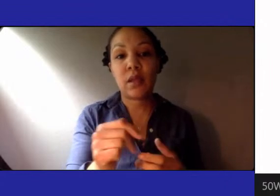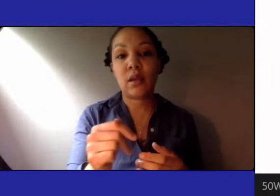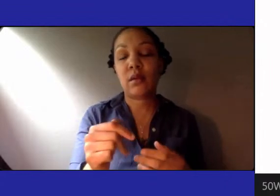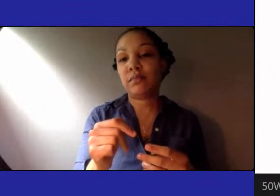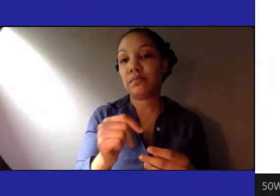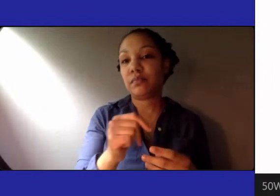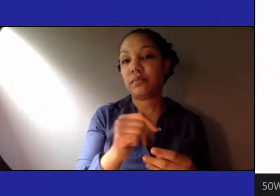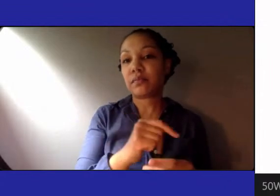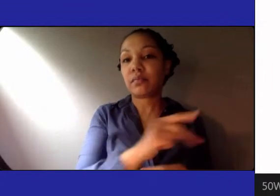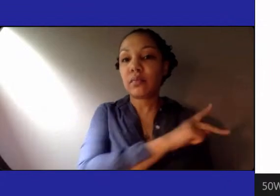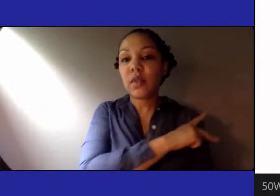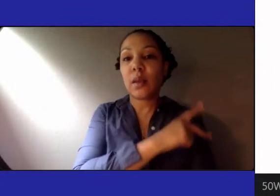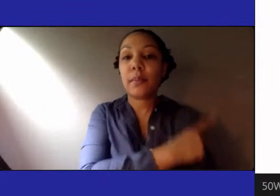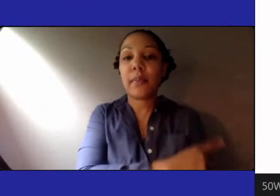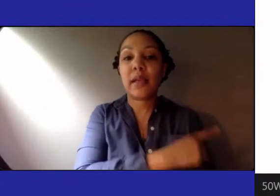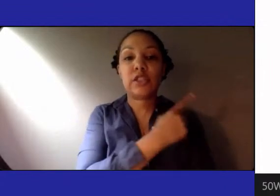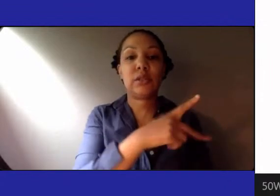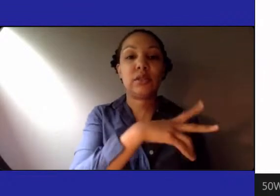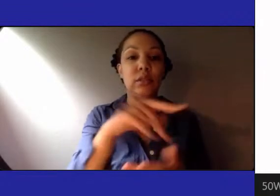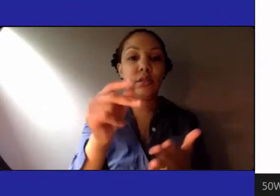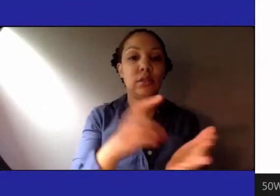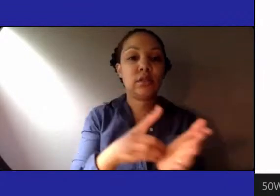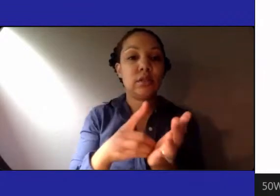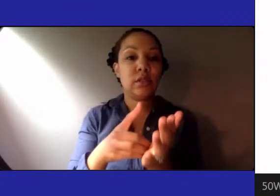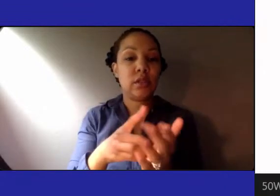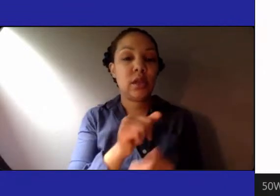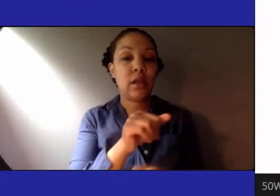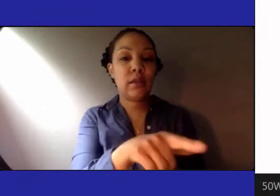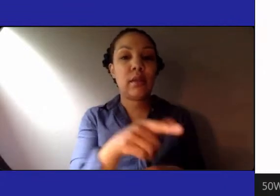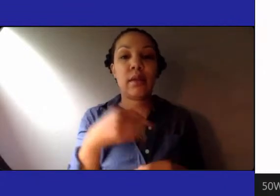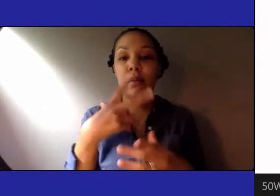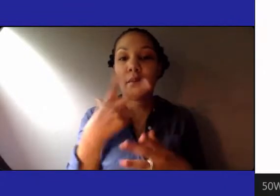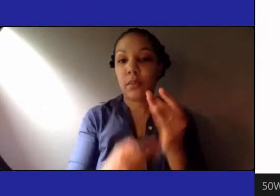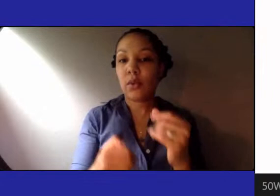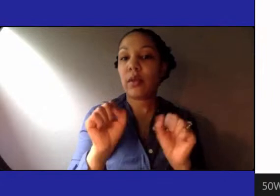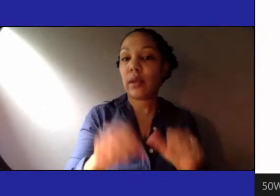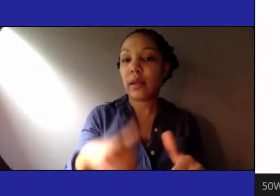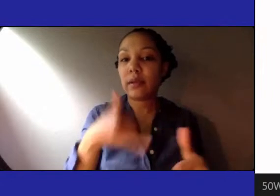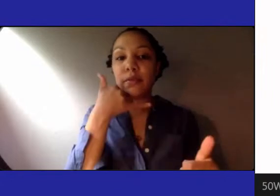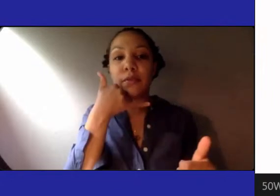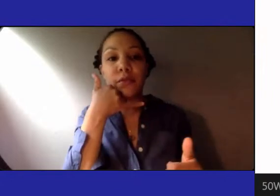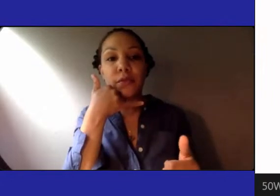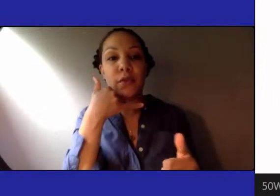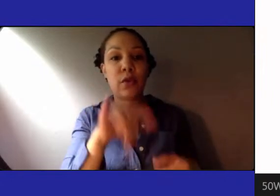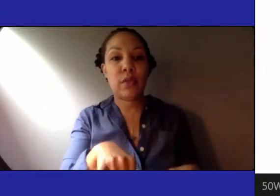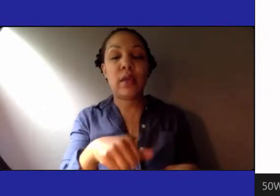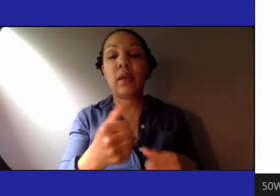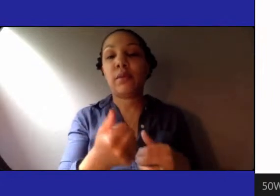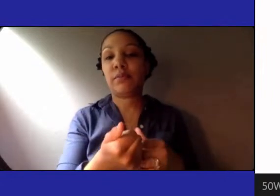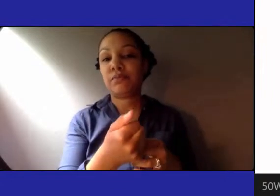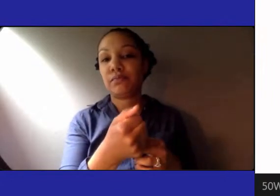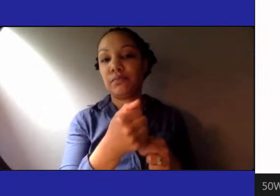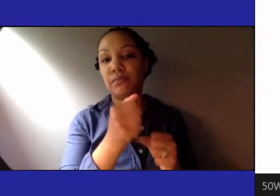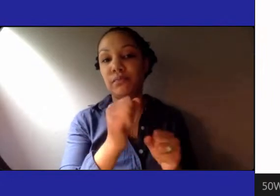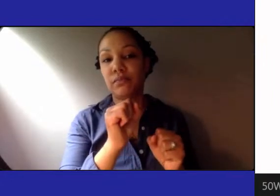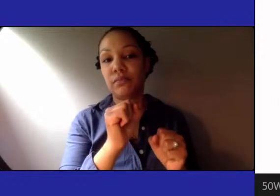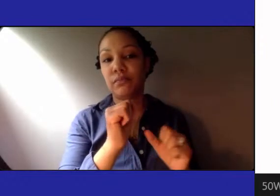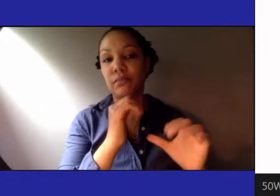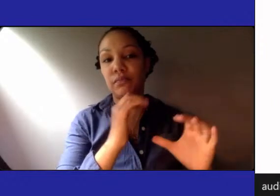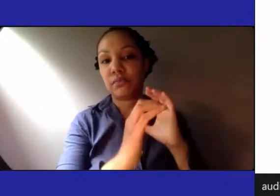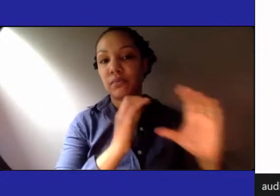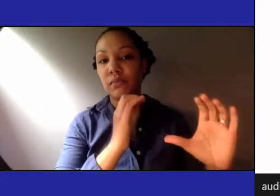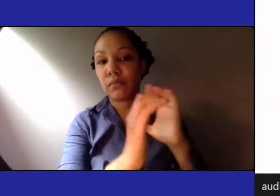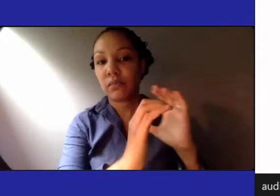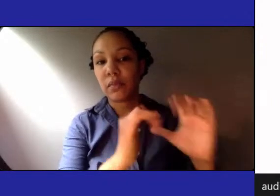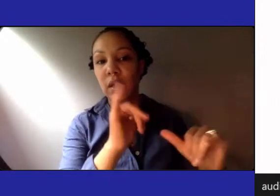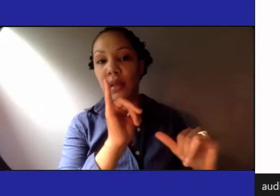Queens Hospital, and a neurologist who's functioning as a teleneurologist. And below are just a few of our key performance indicators.